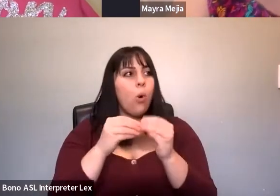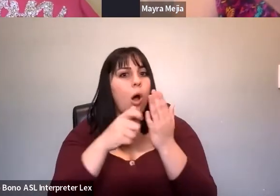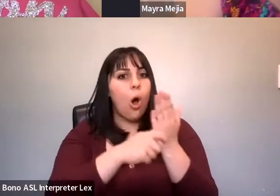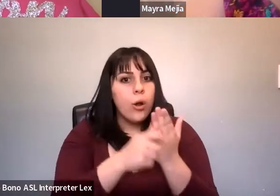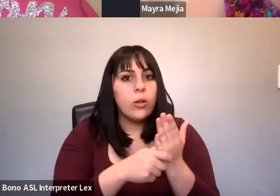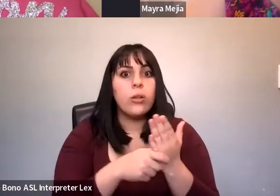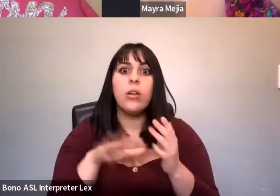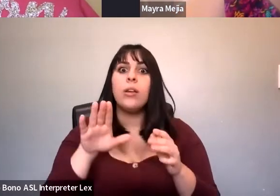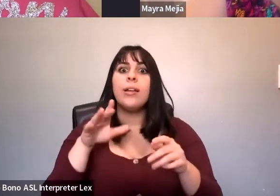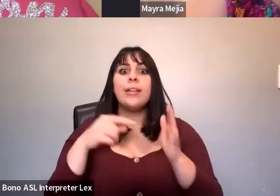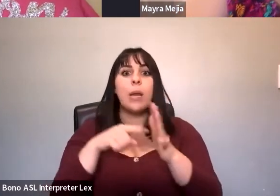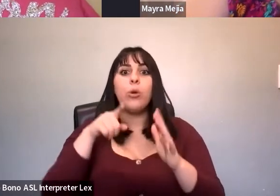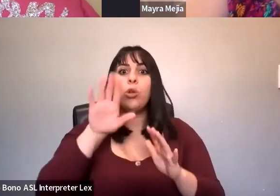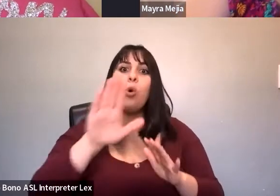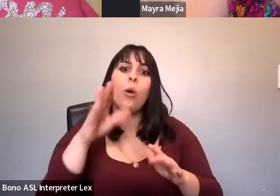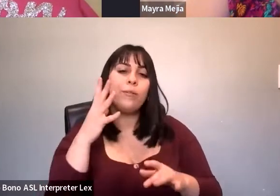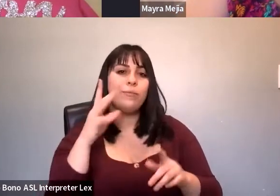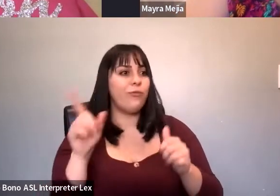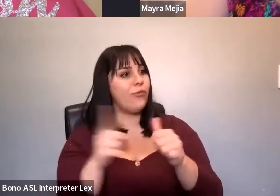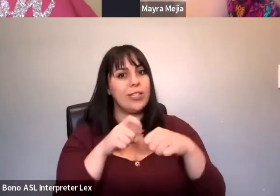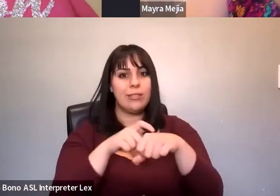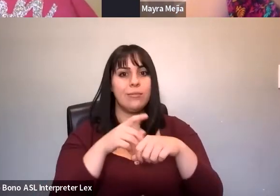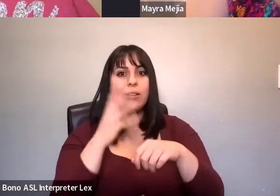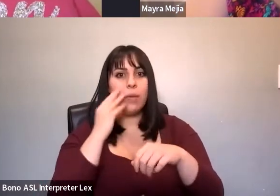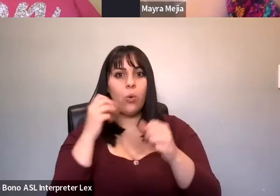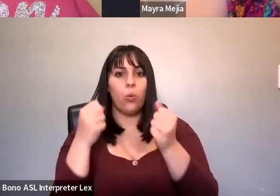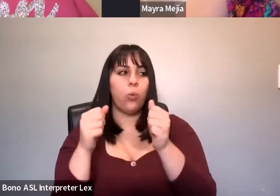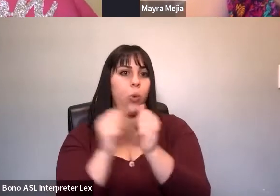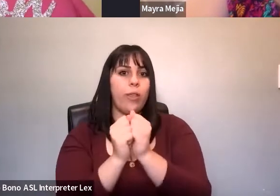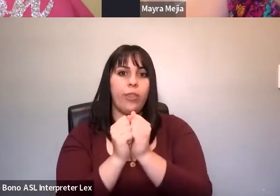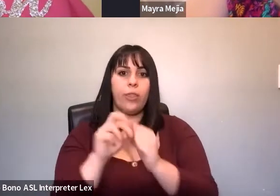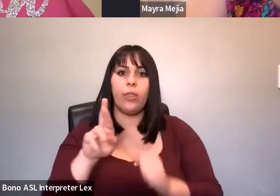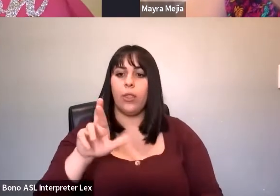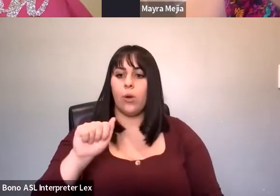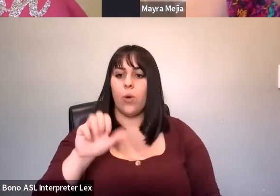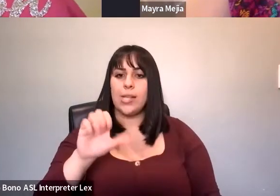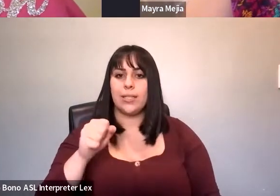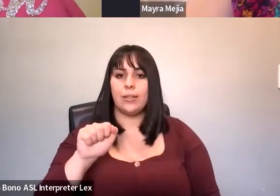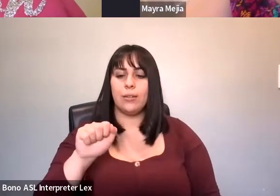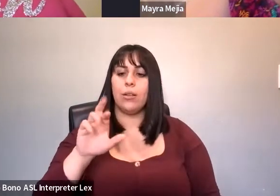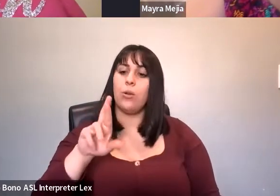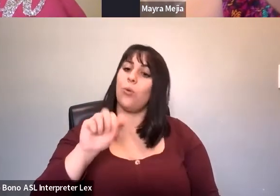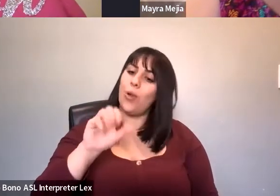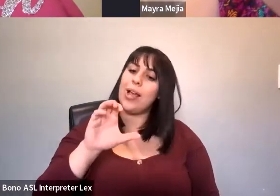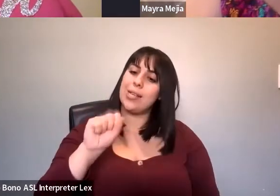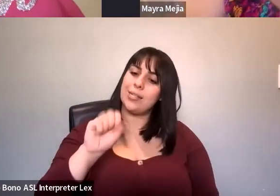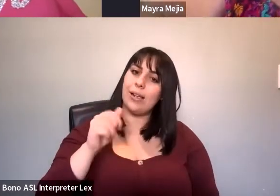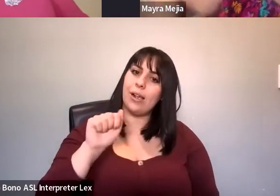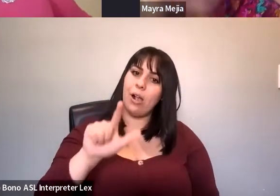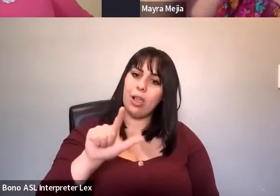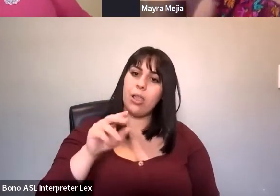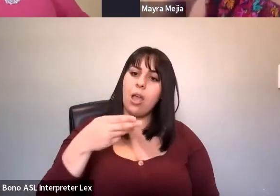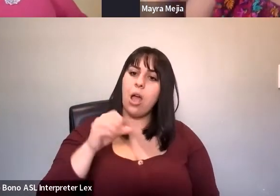gig with Sarah through Rascal Honey because you asked her. Yes. And I think that a lot of writers need to